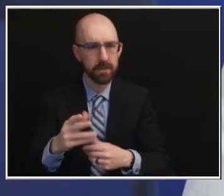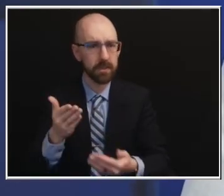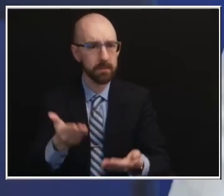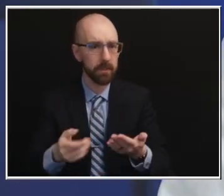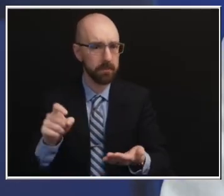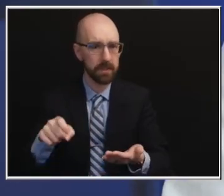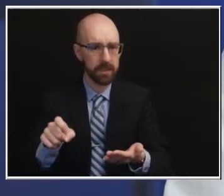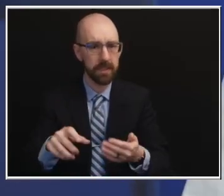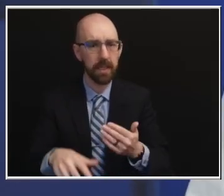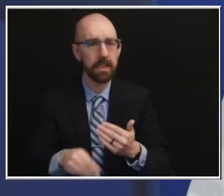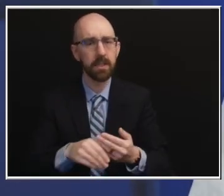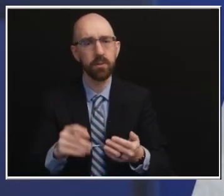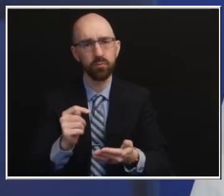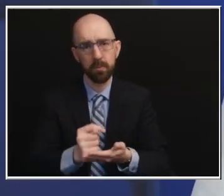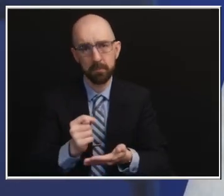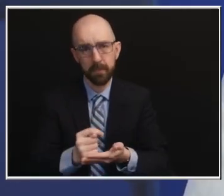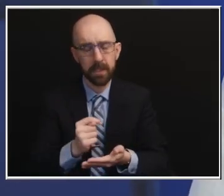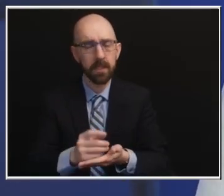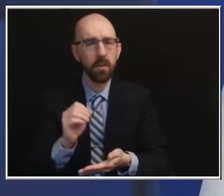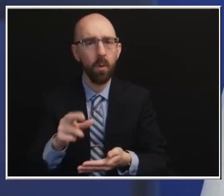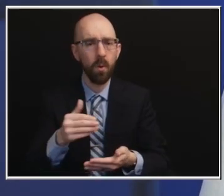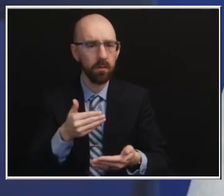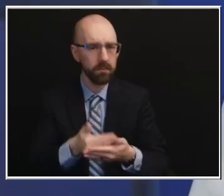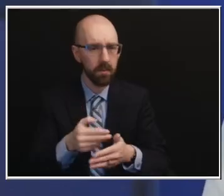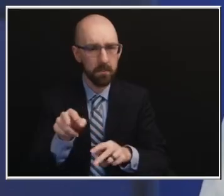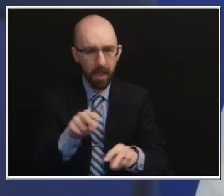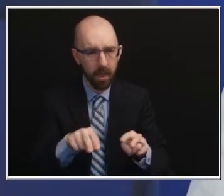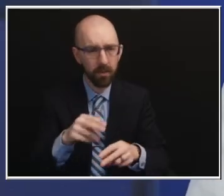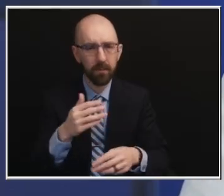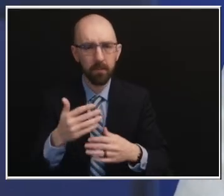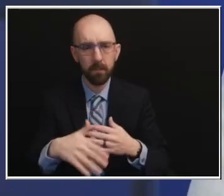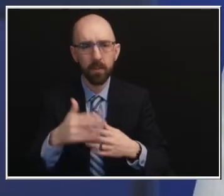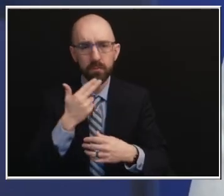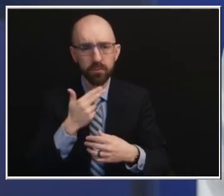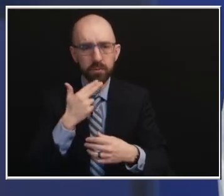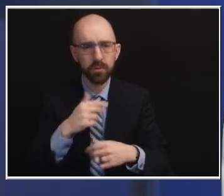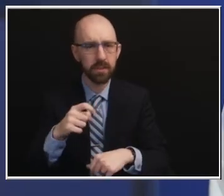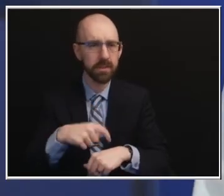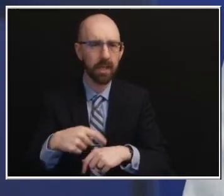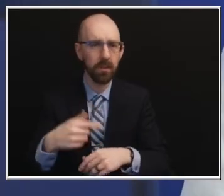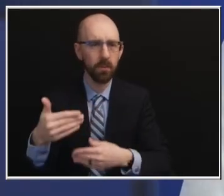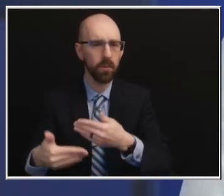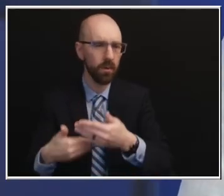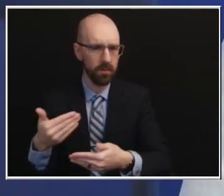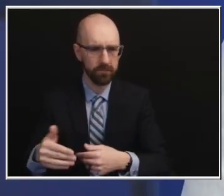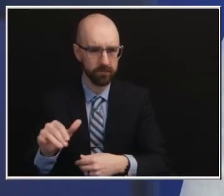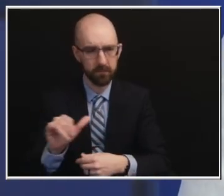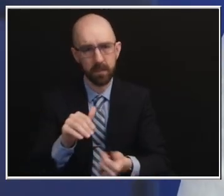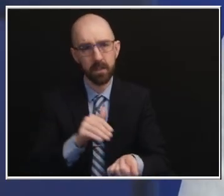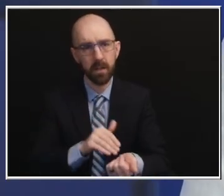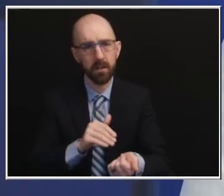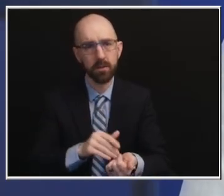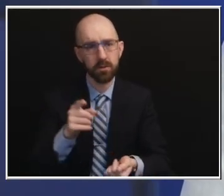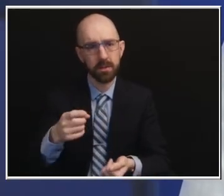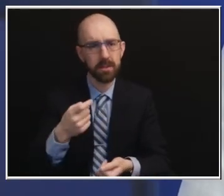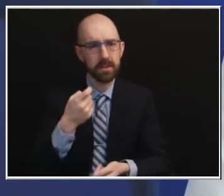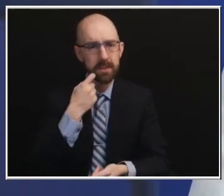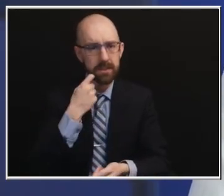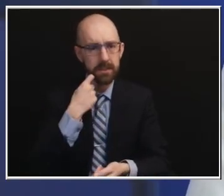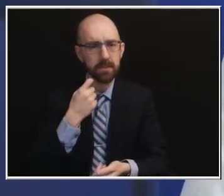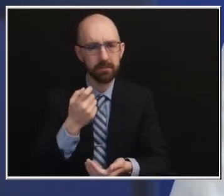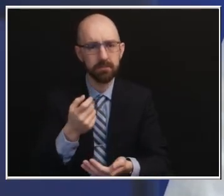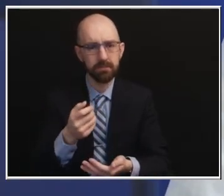additional treatment or closer monitoring of their blood sugars as time goes on. And as Dr. Grdinovac sort